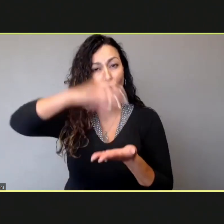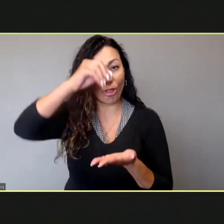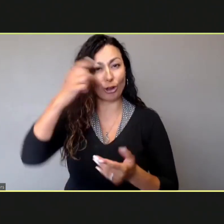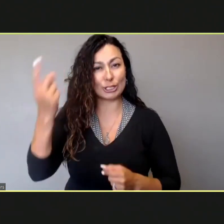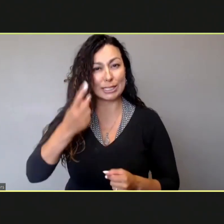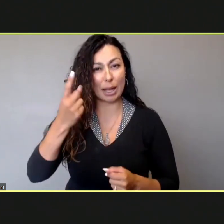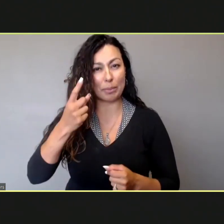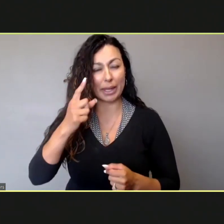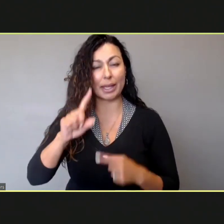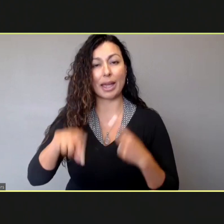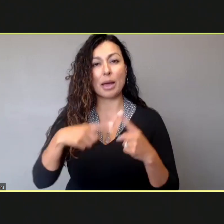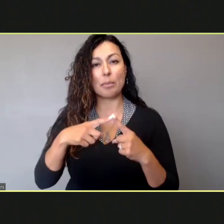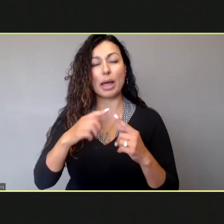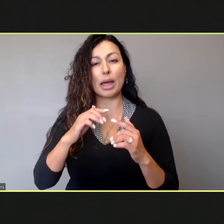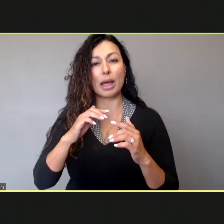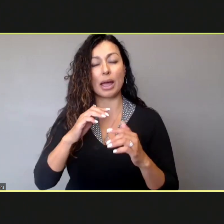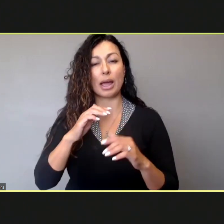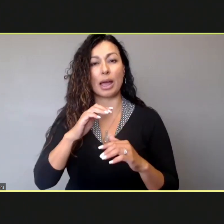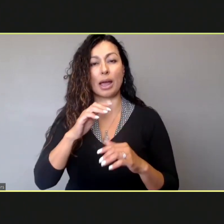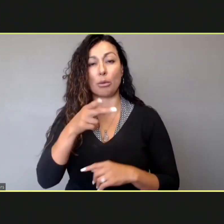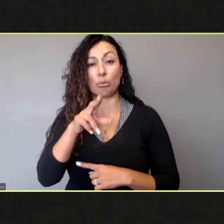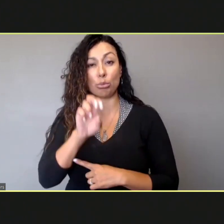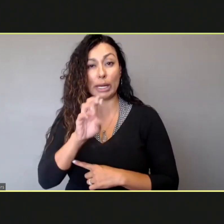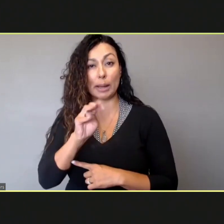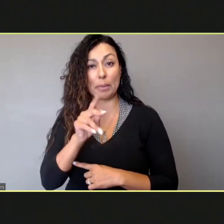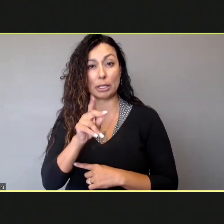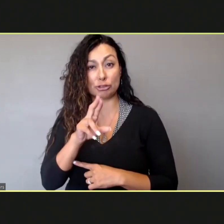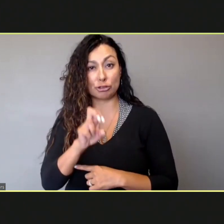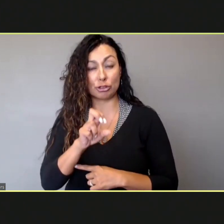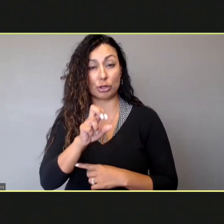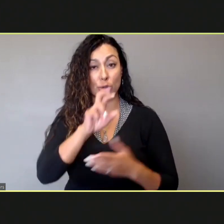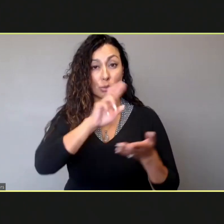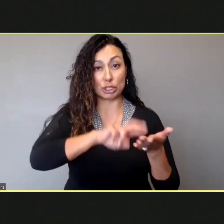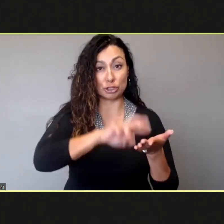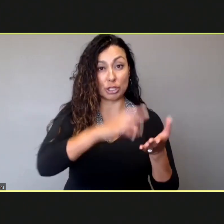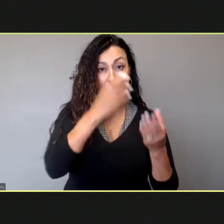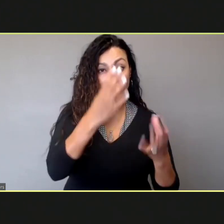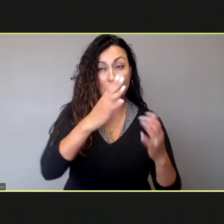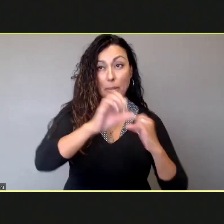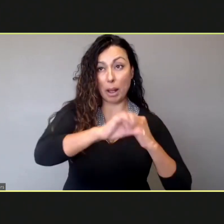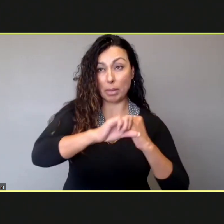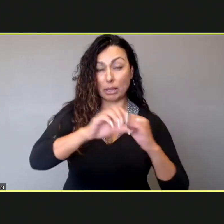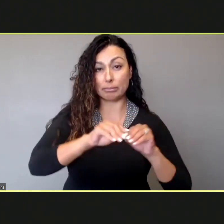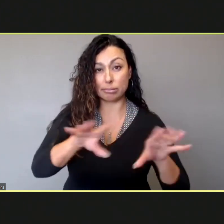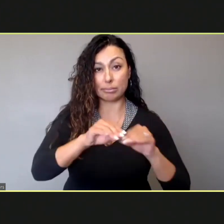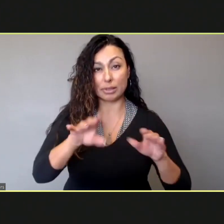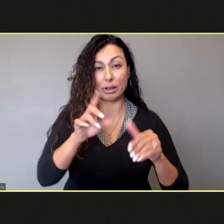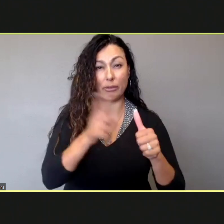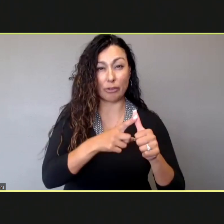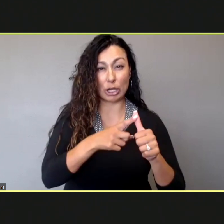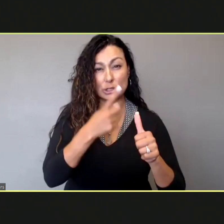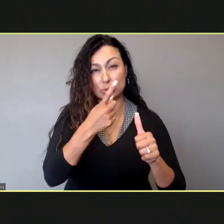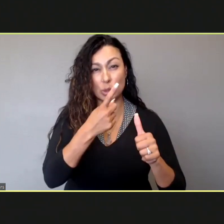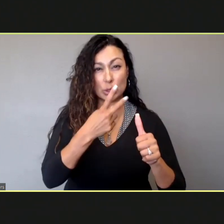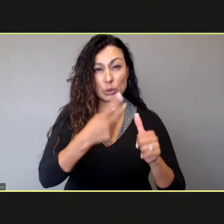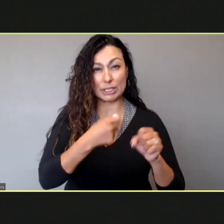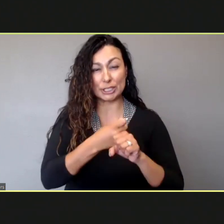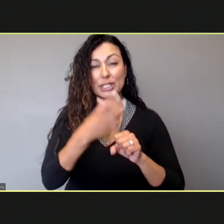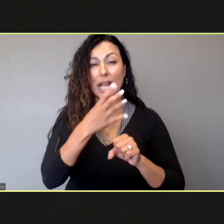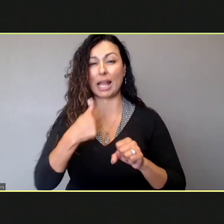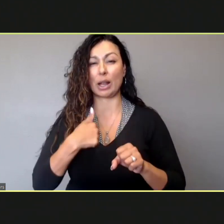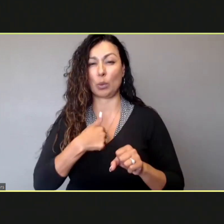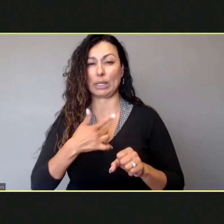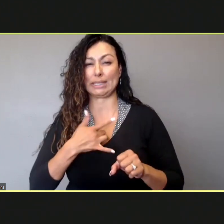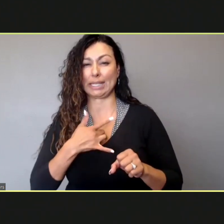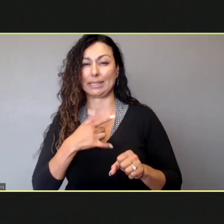how much premature publication of research was done during the first couple of years of the pandemic. And my sense is we're not going